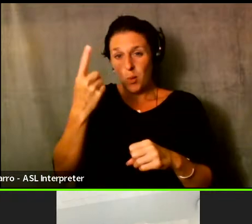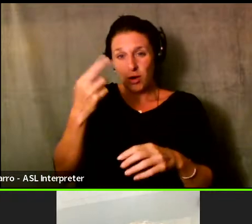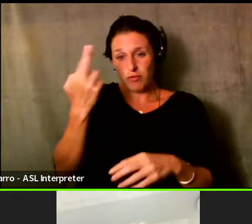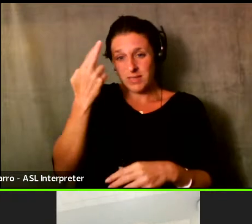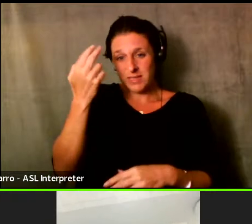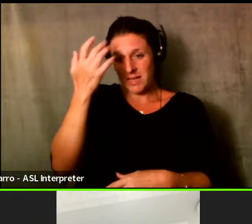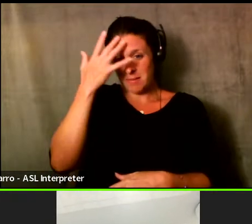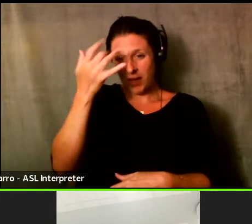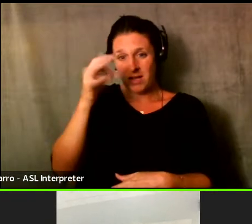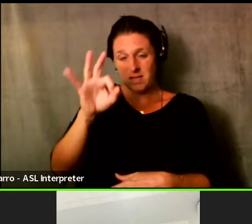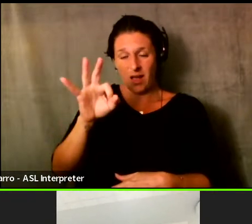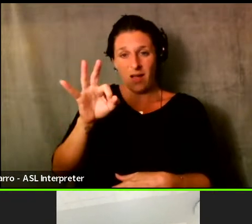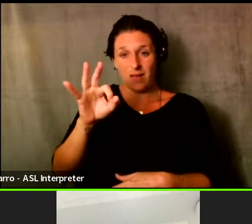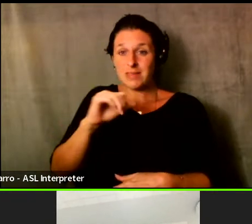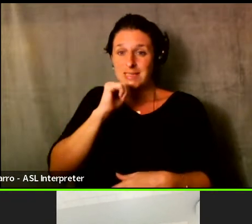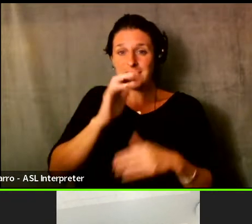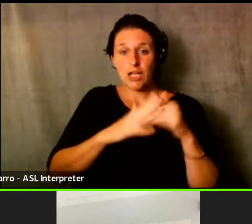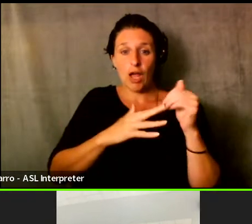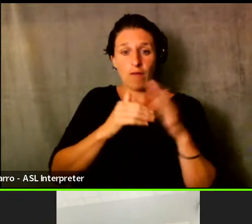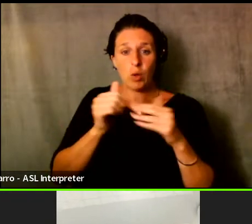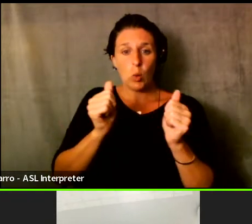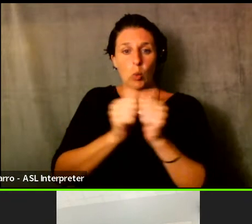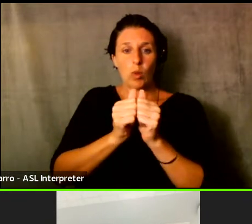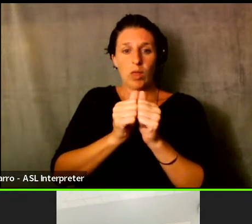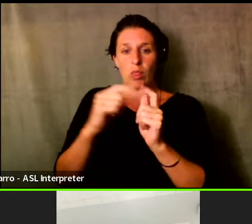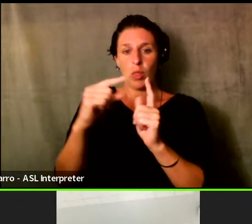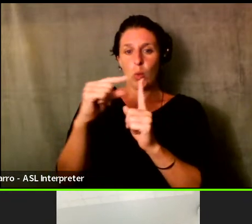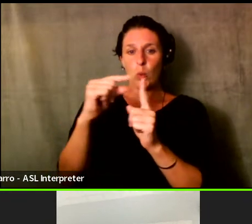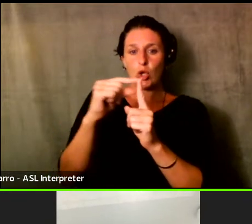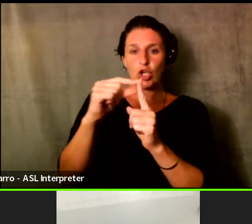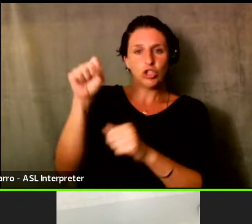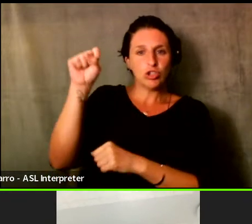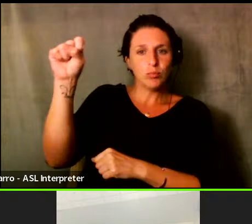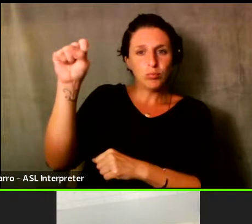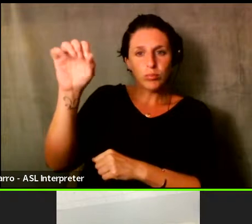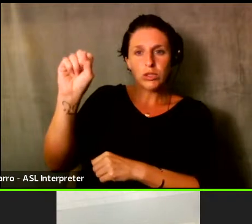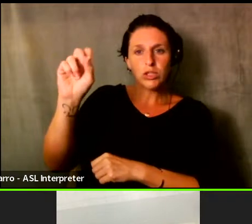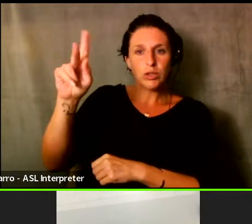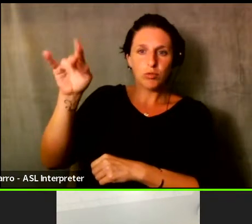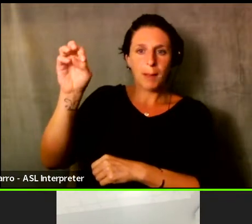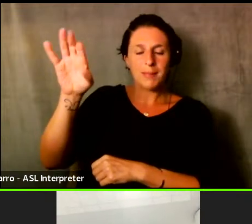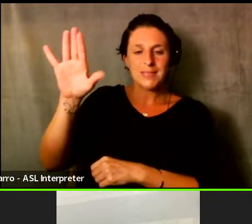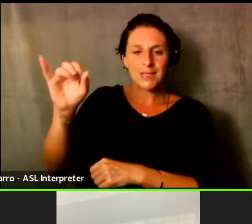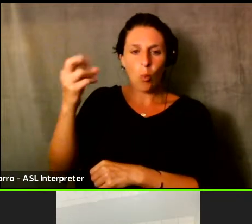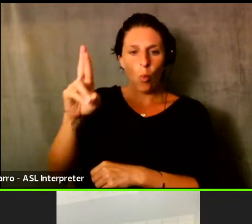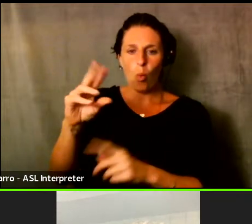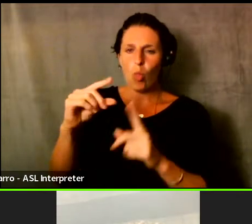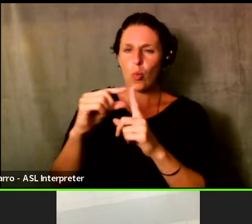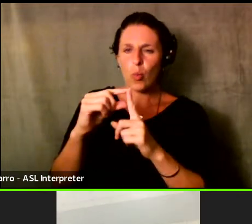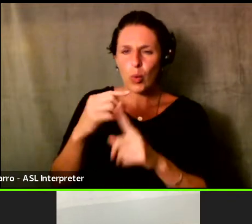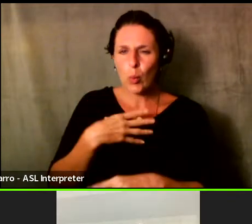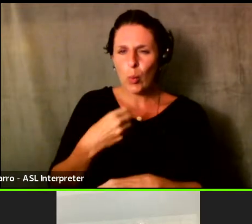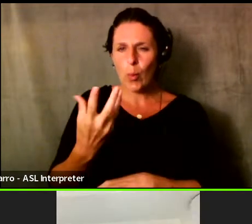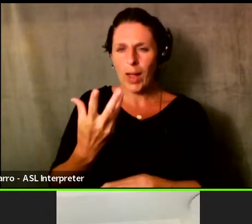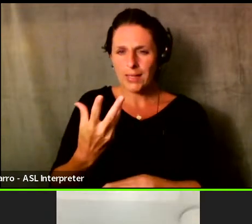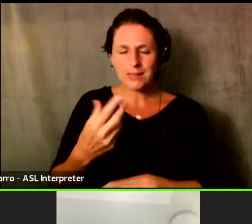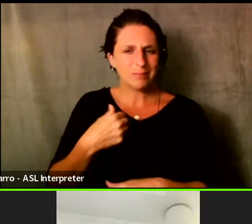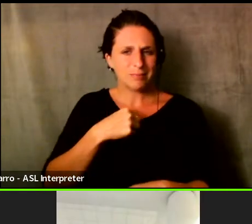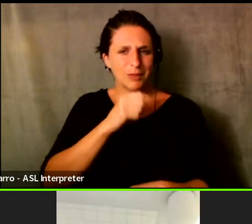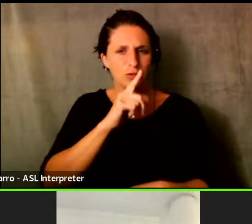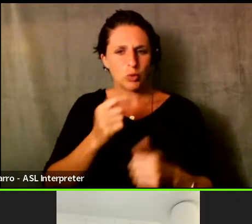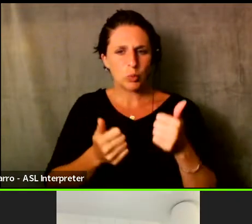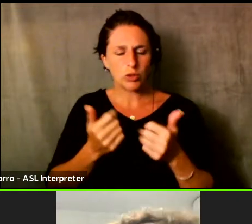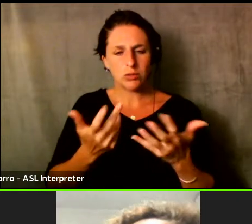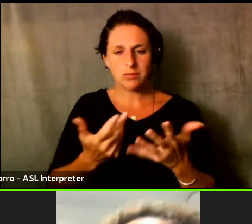of discomfort with the word supremacy or the word white. I'm not sure what it is. But the truth